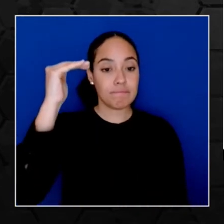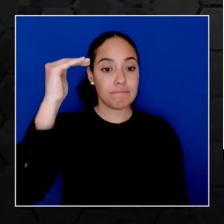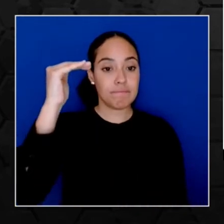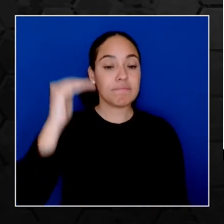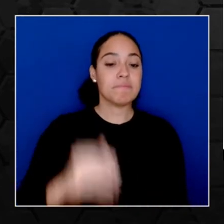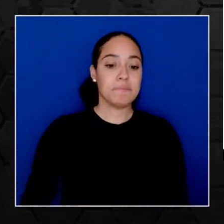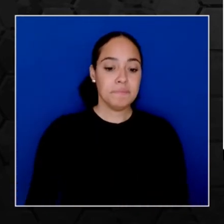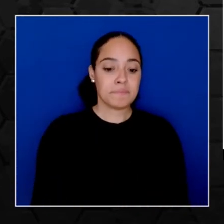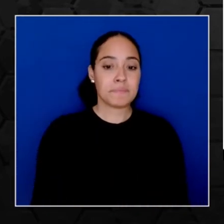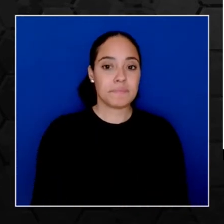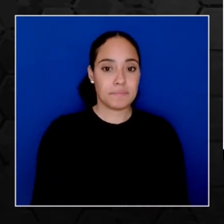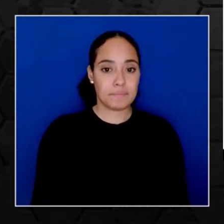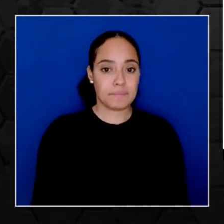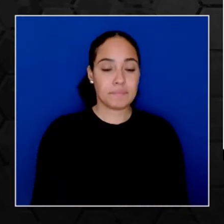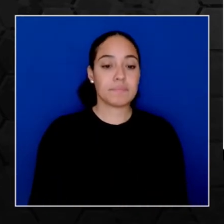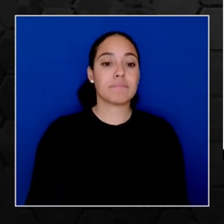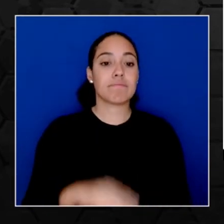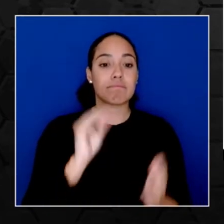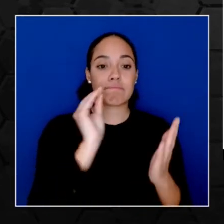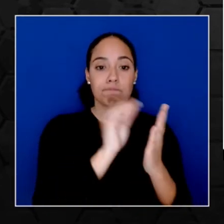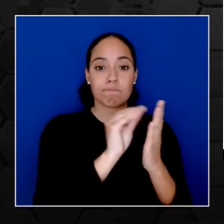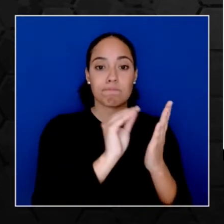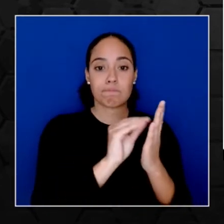And next comes the